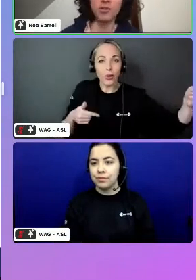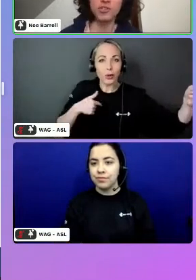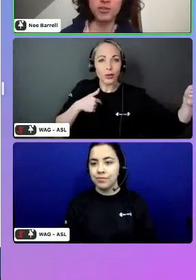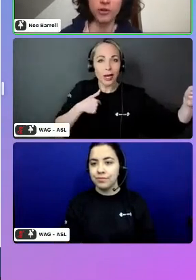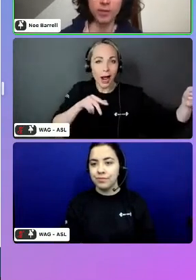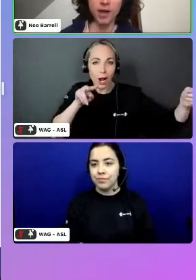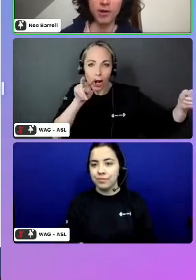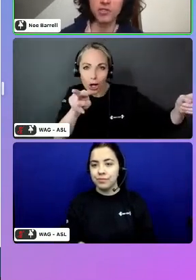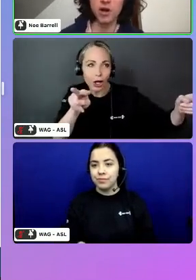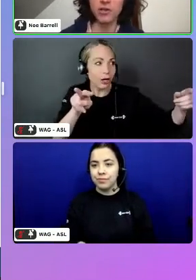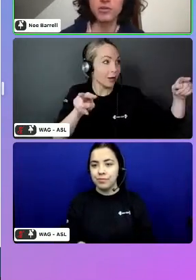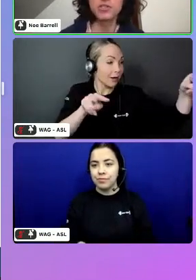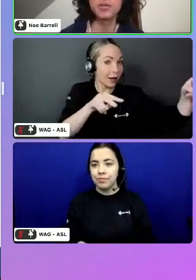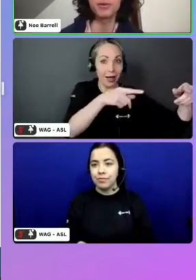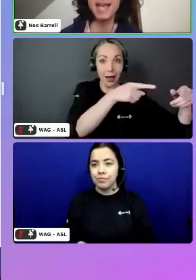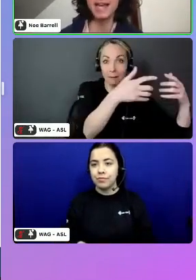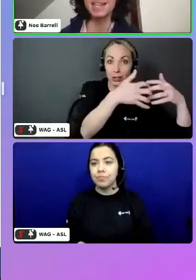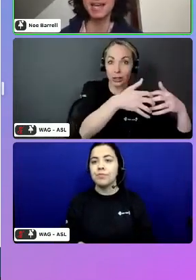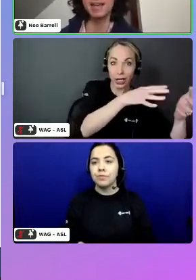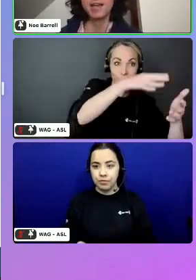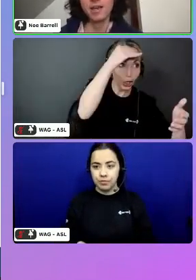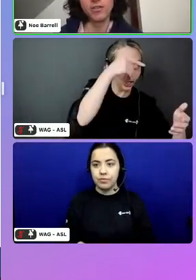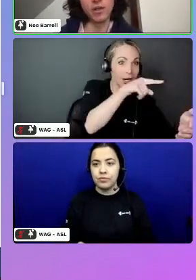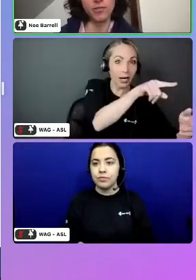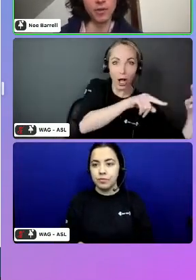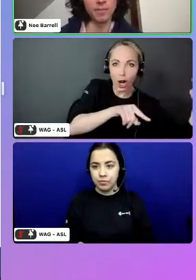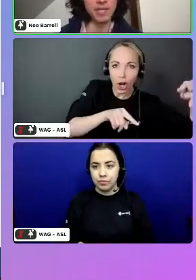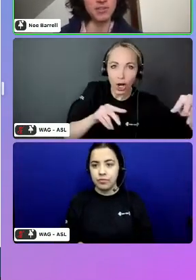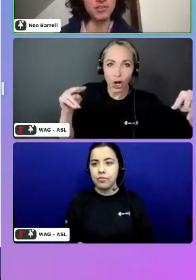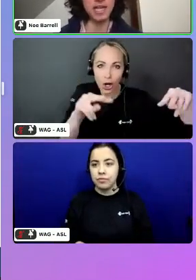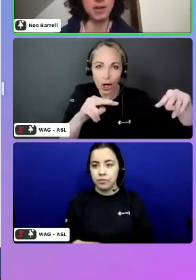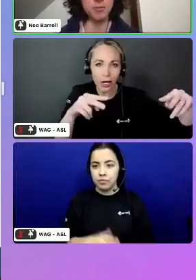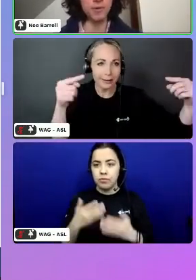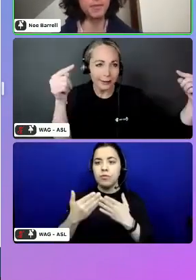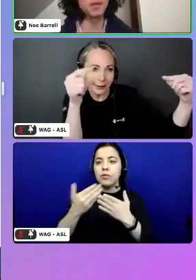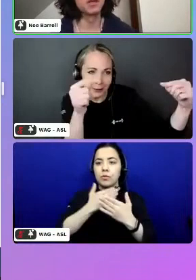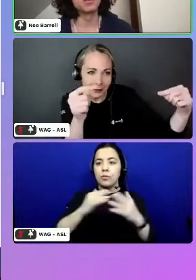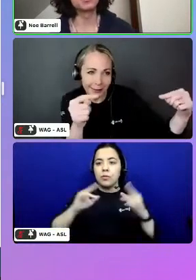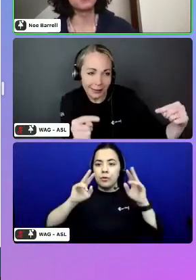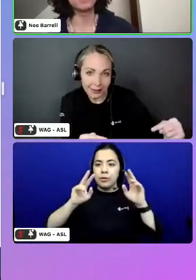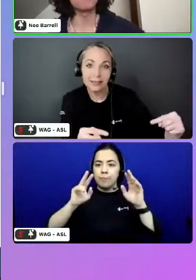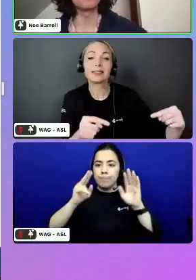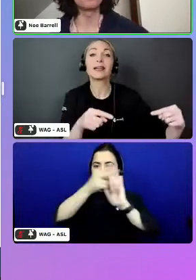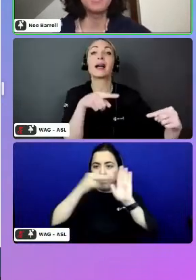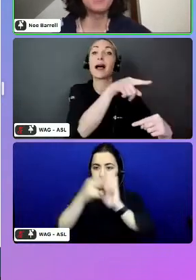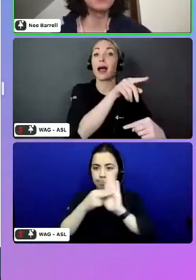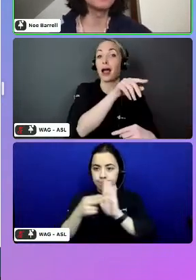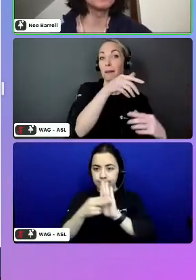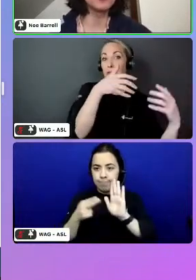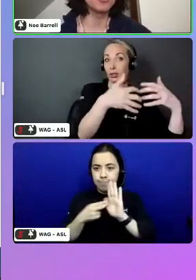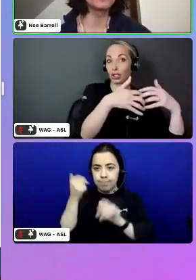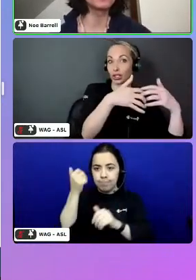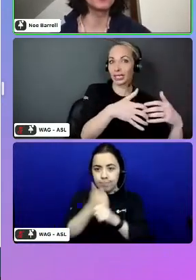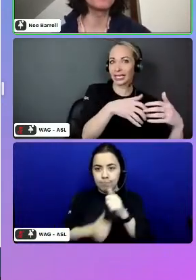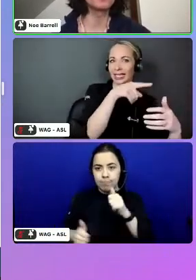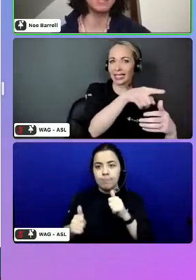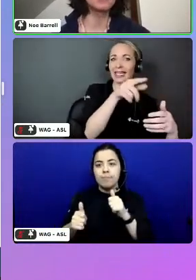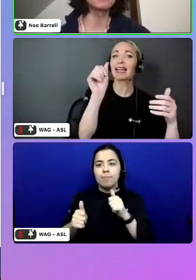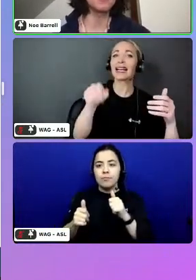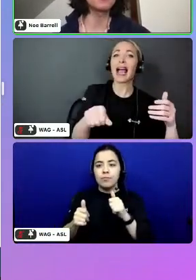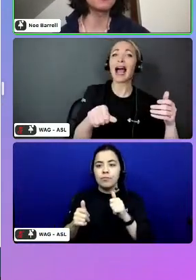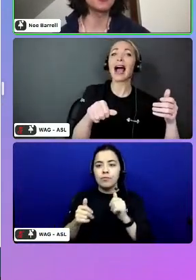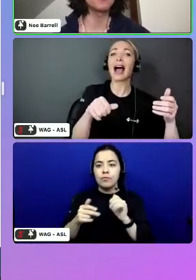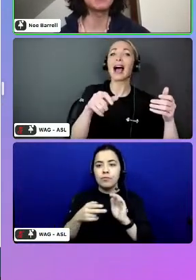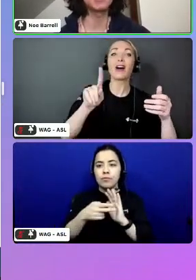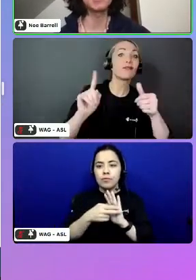all, our machine learning models are used to pre-annotate each data point. so that our labelers aren't just starting from scratch,